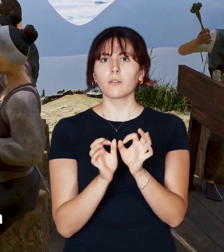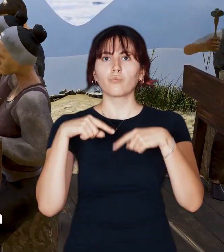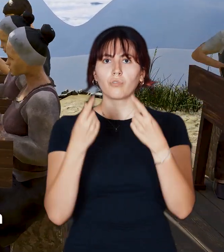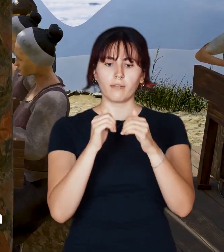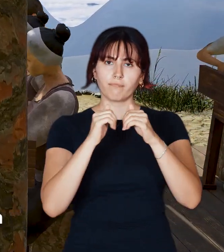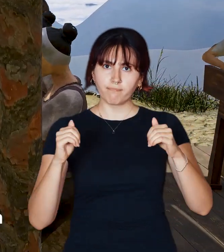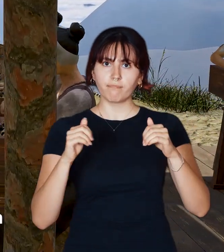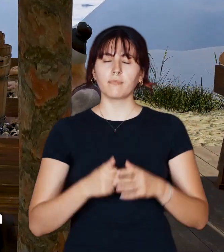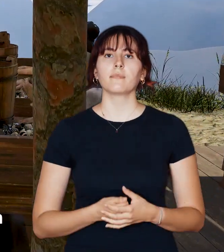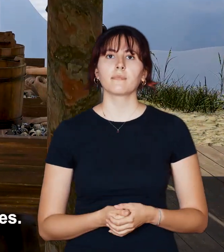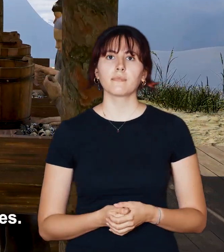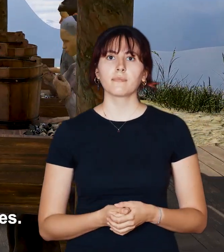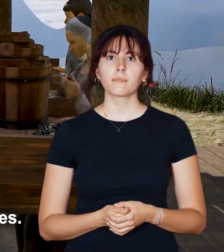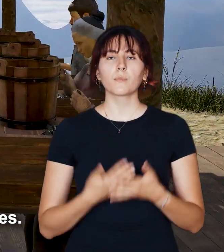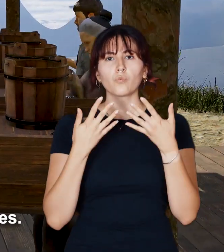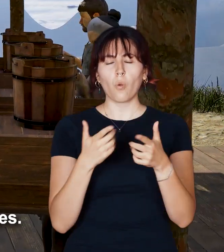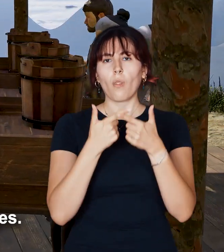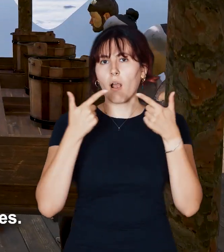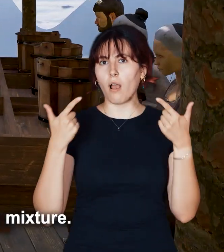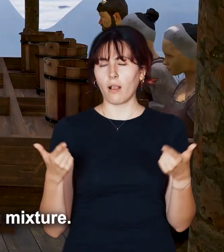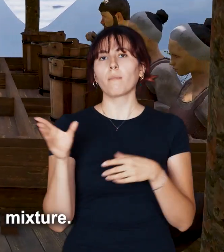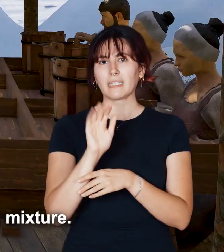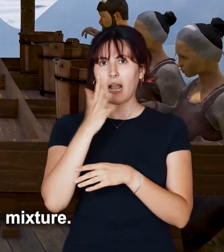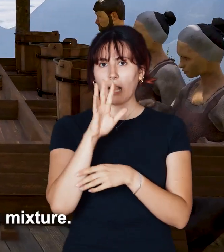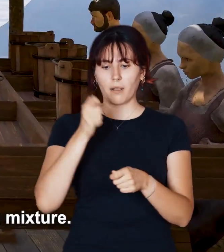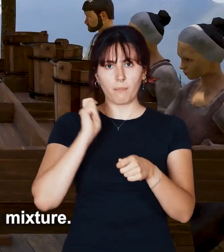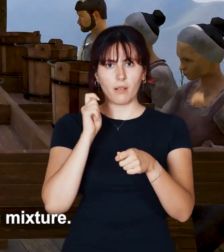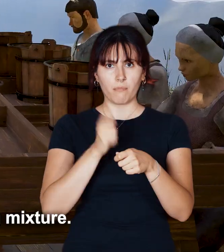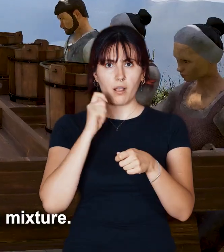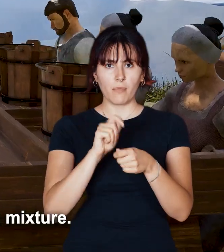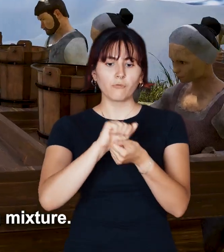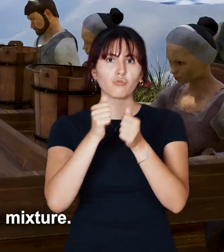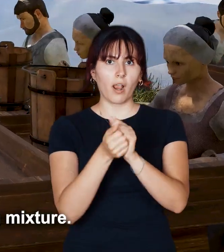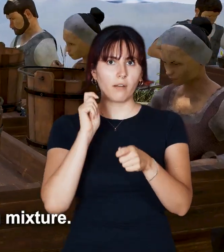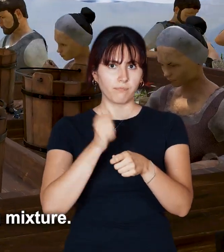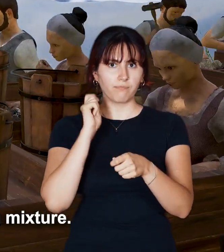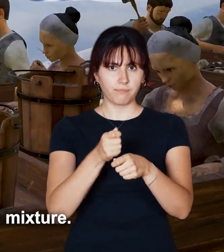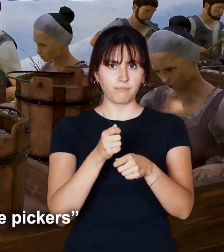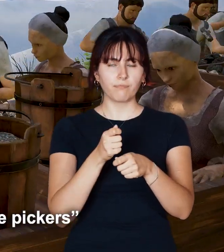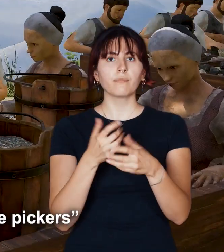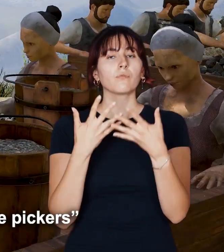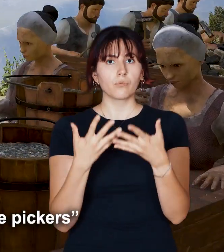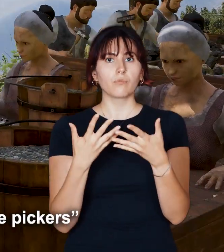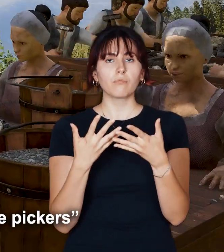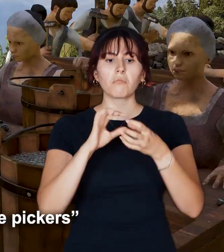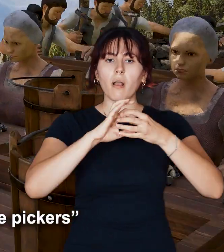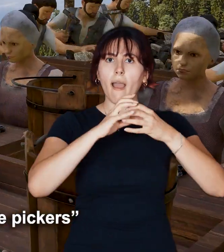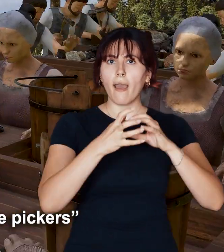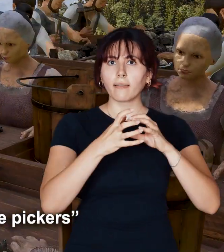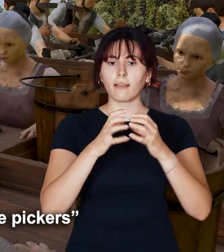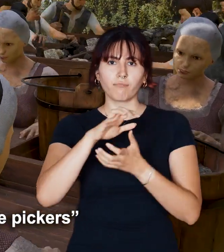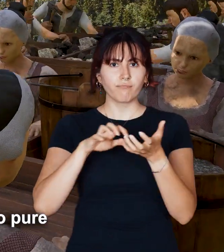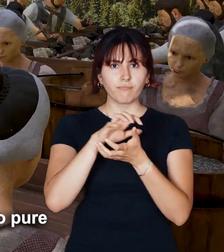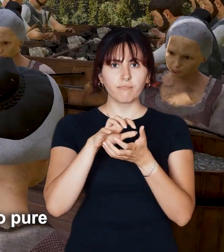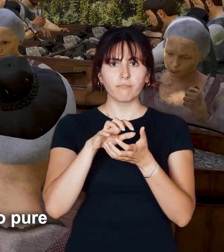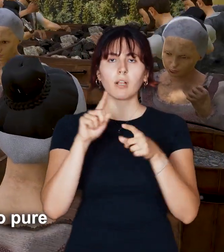hand using ore hammers on so-called pounding stones. This resulted in an ore-bearing mixture. Women and boys, known as ore